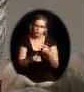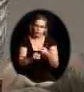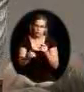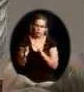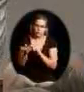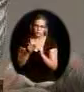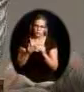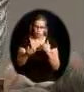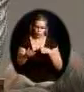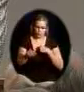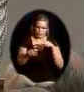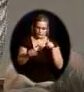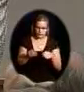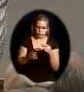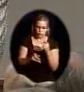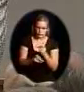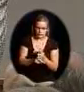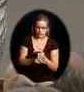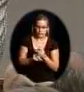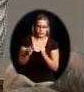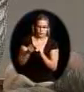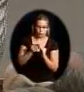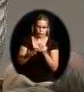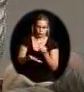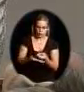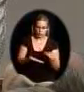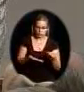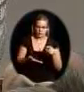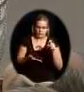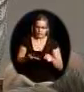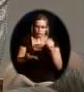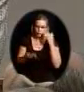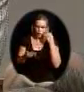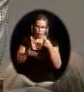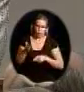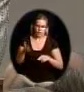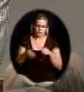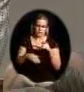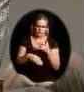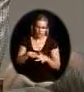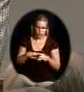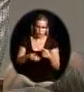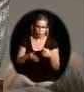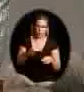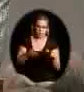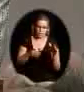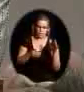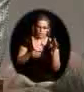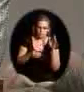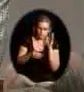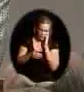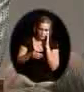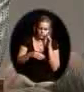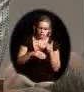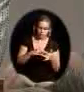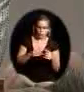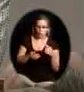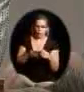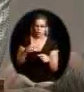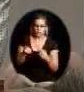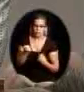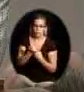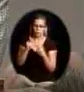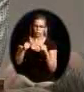we need to keep those community resources and know what's available, what beds are available, what support groups are